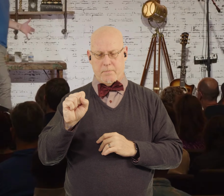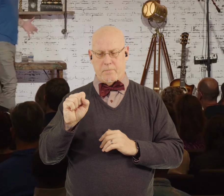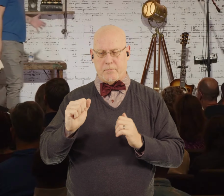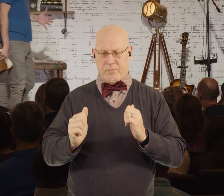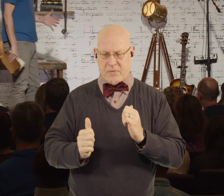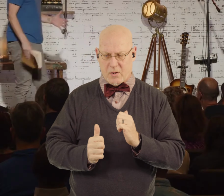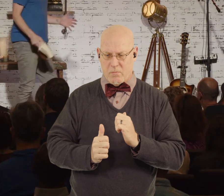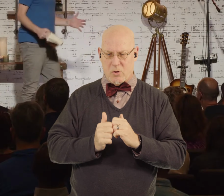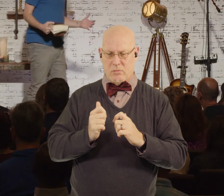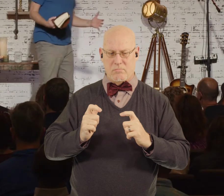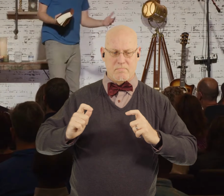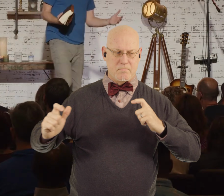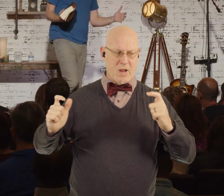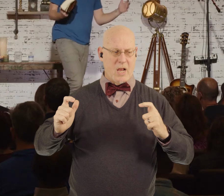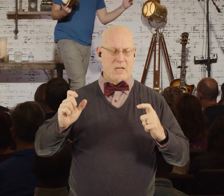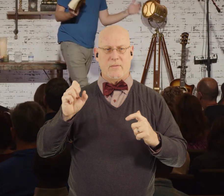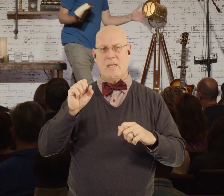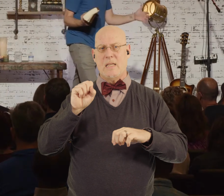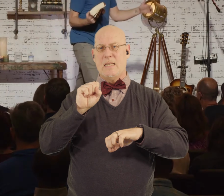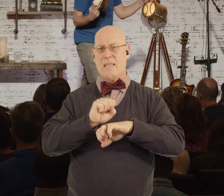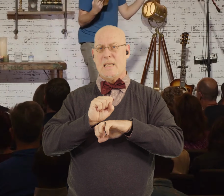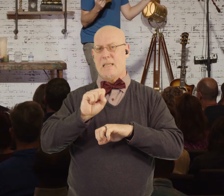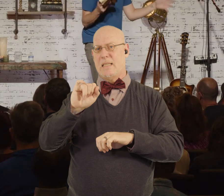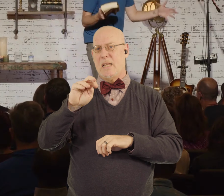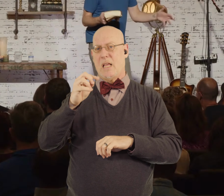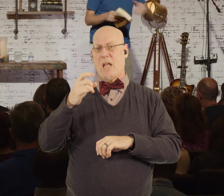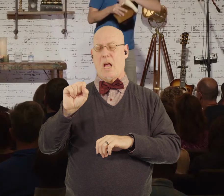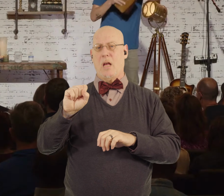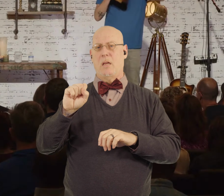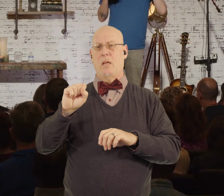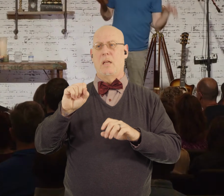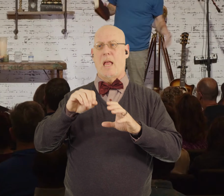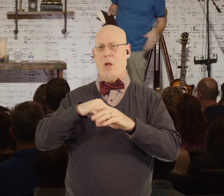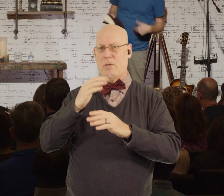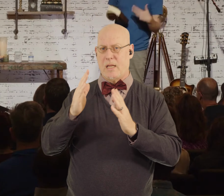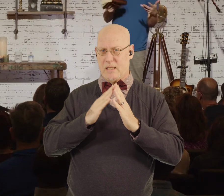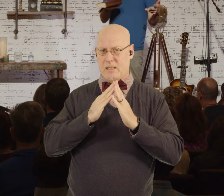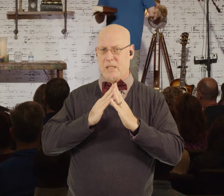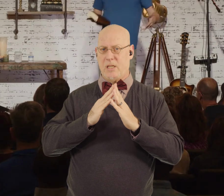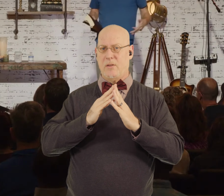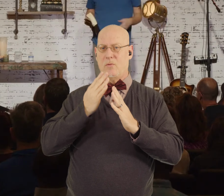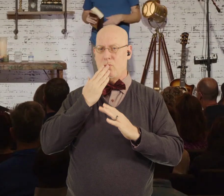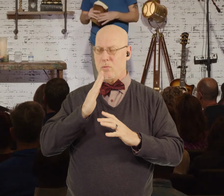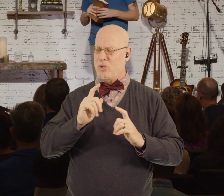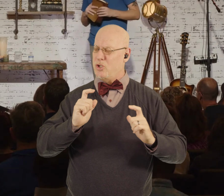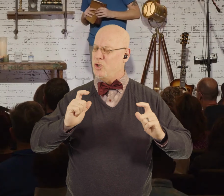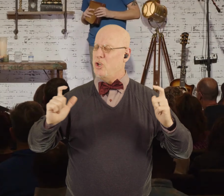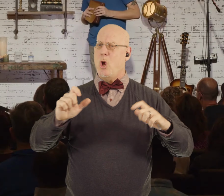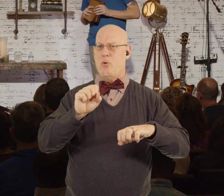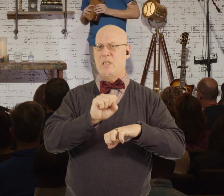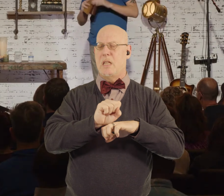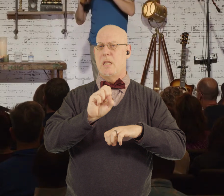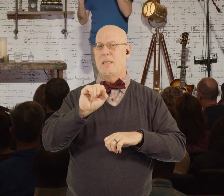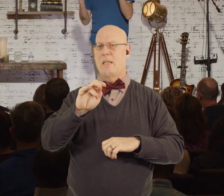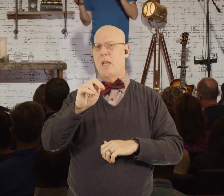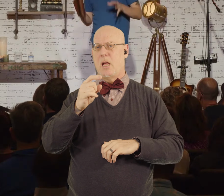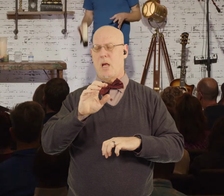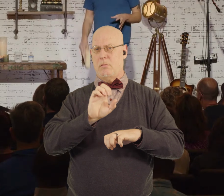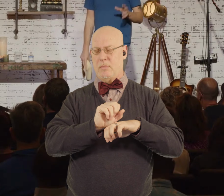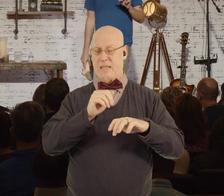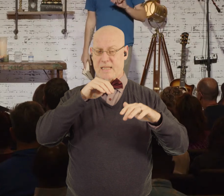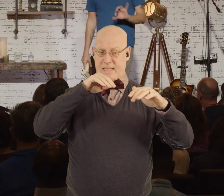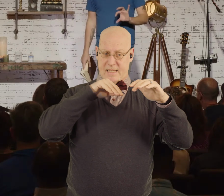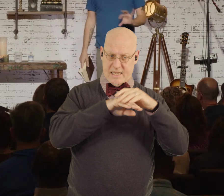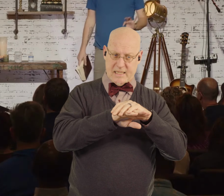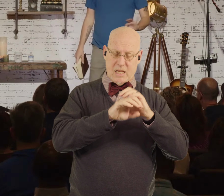is the most massive synagogue in all the ancient world outside of the city of Jerusalem. Massive